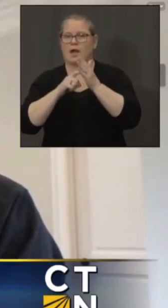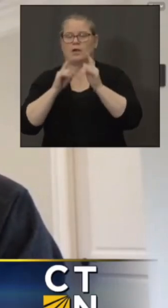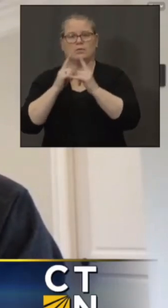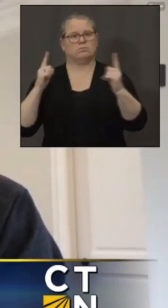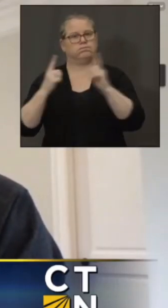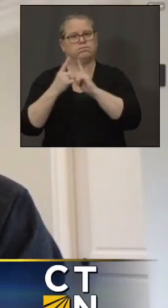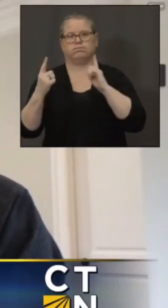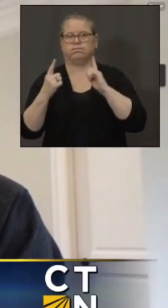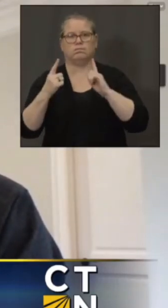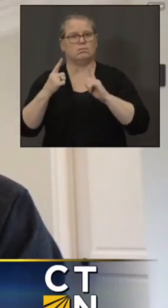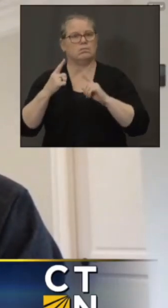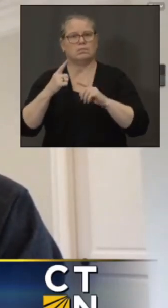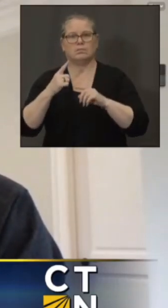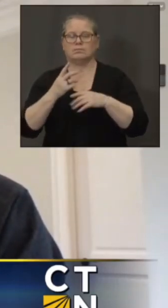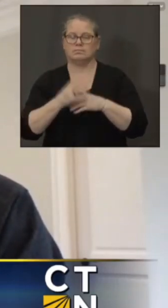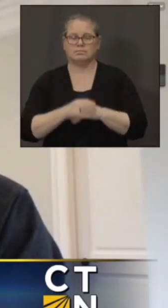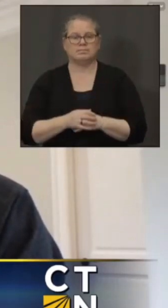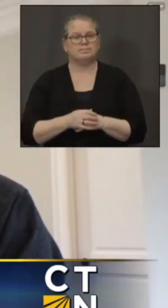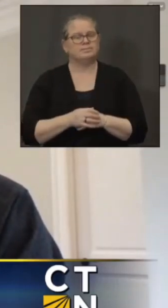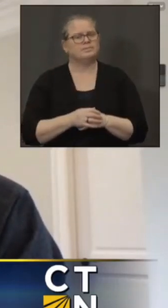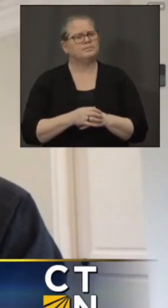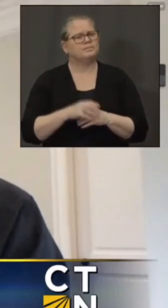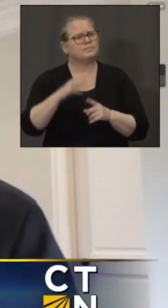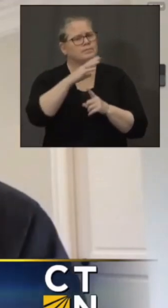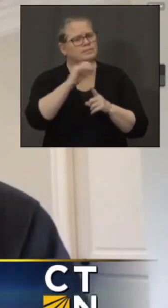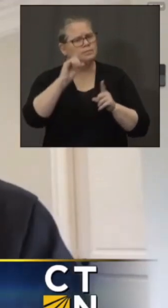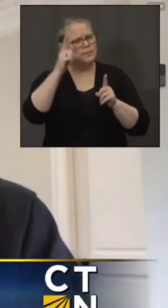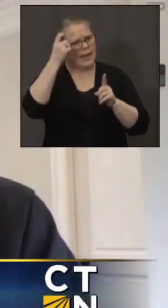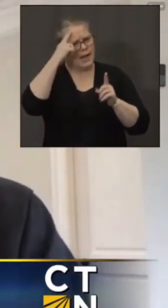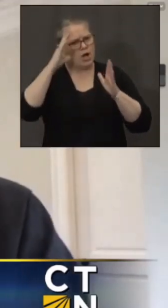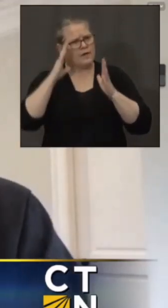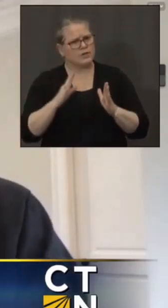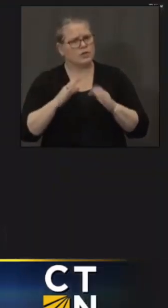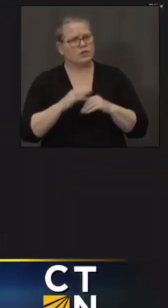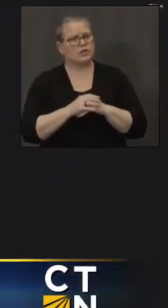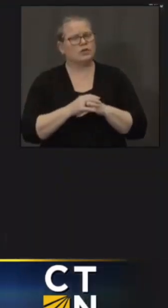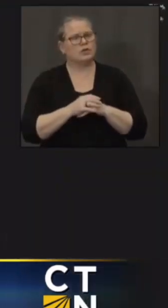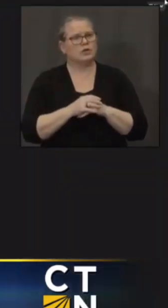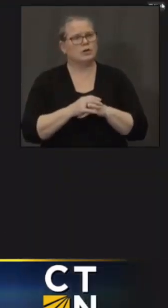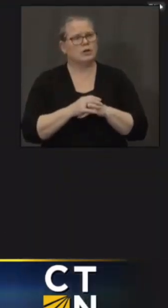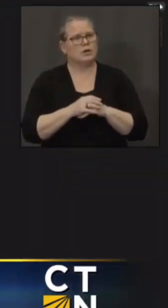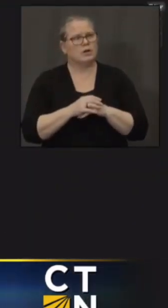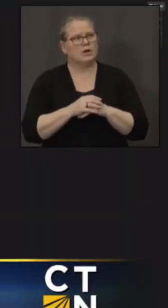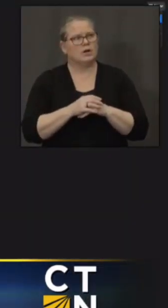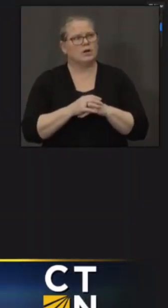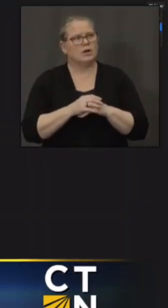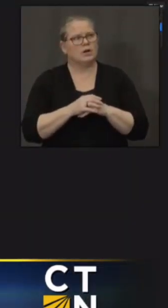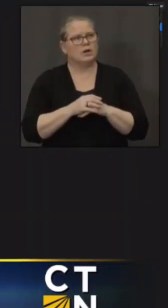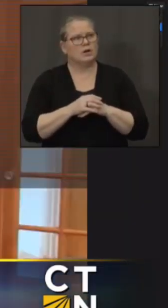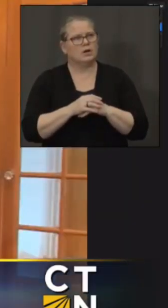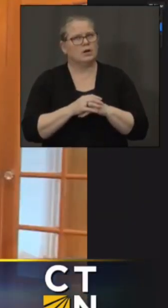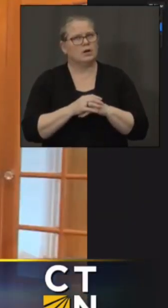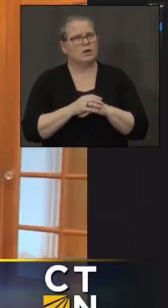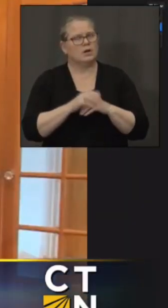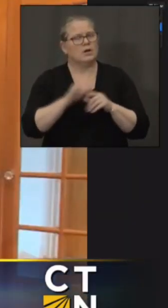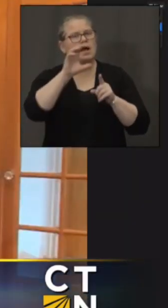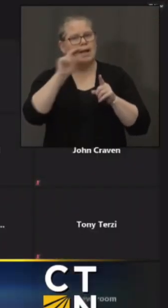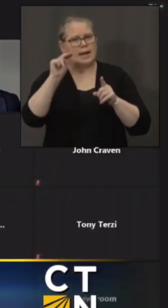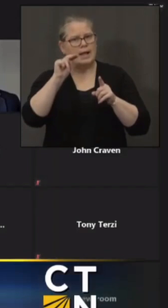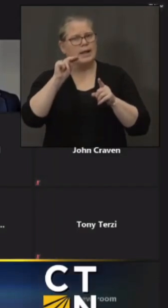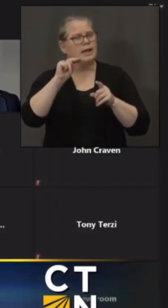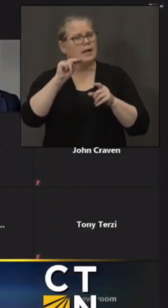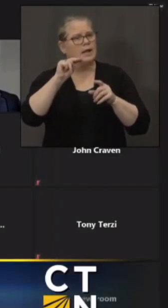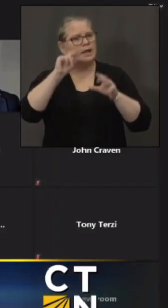And Governor, today the election results in Connecticut were certified. Wondering if you have